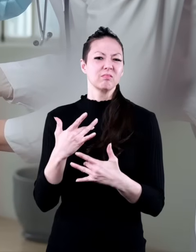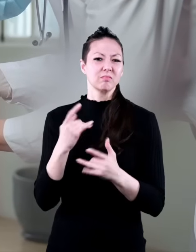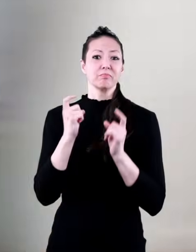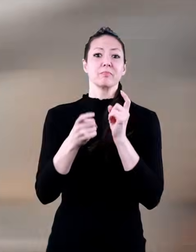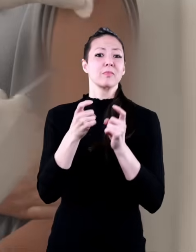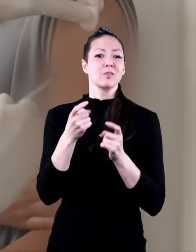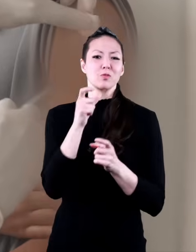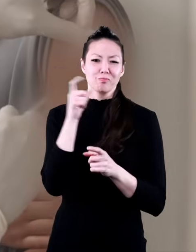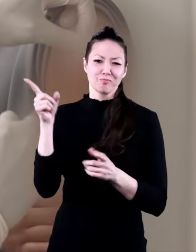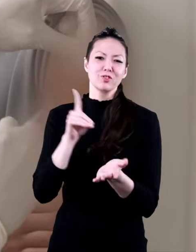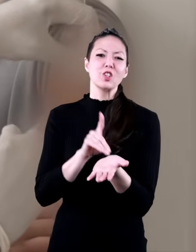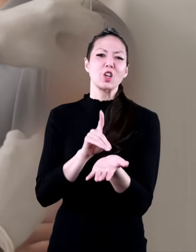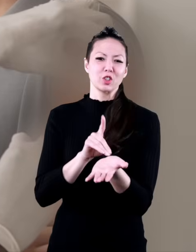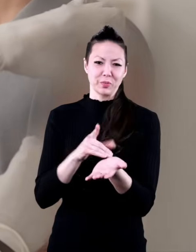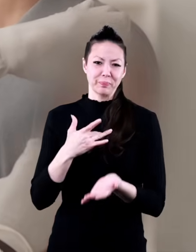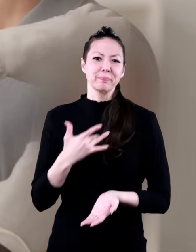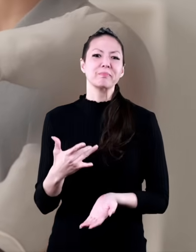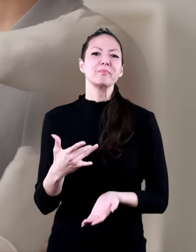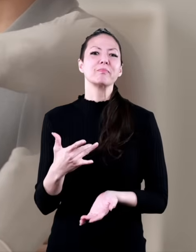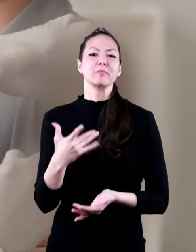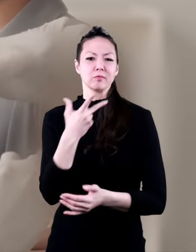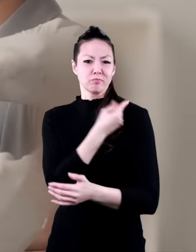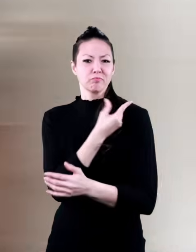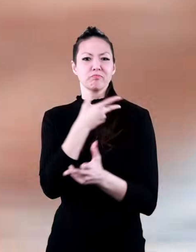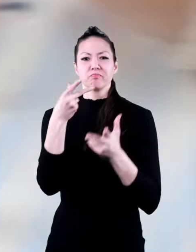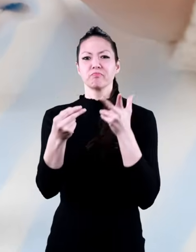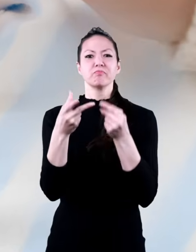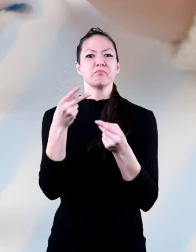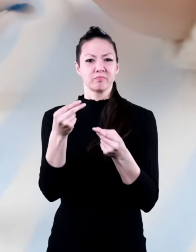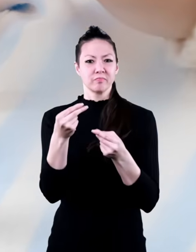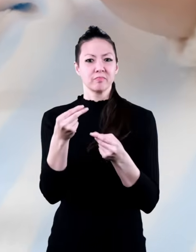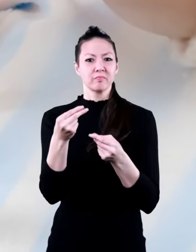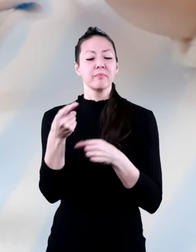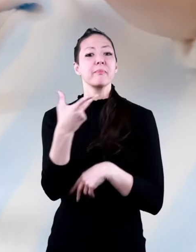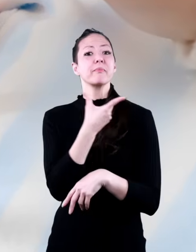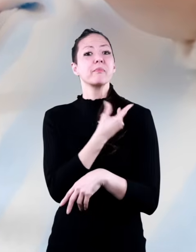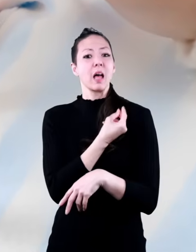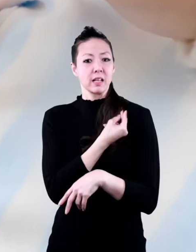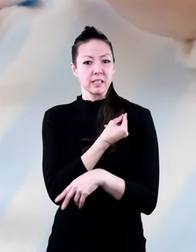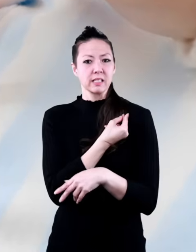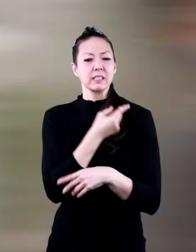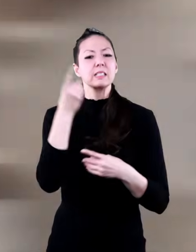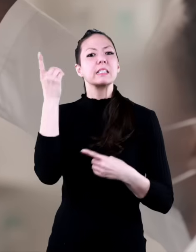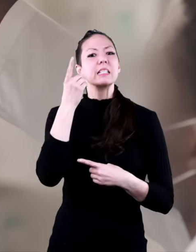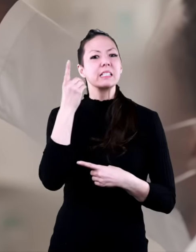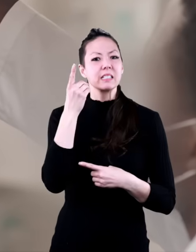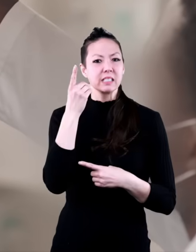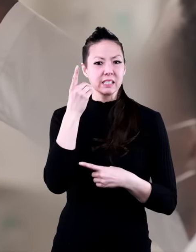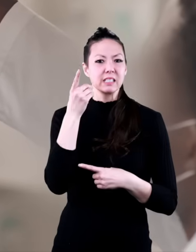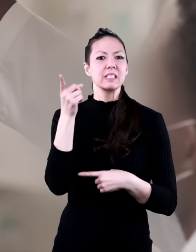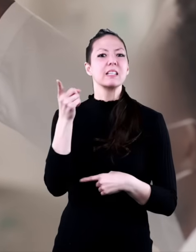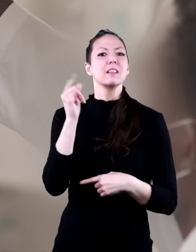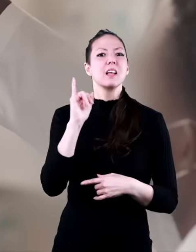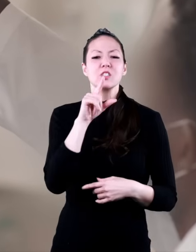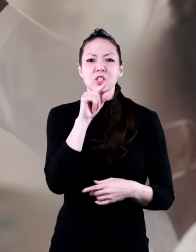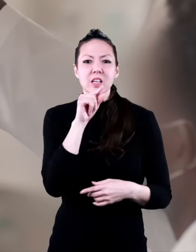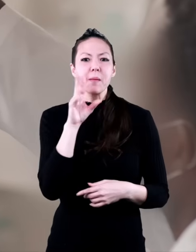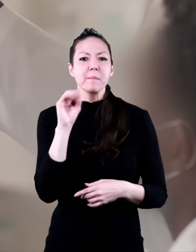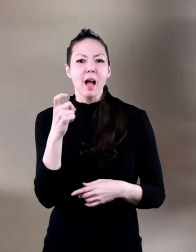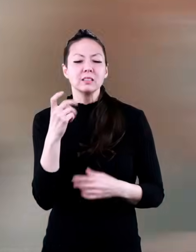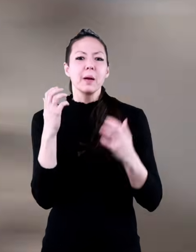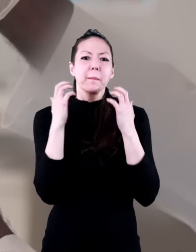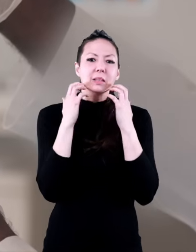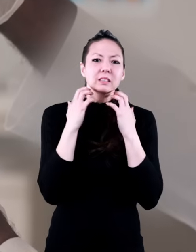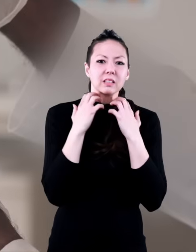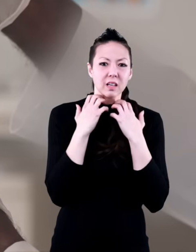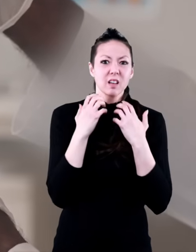to you by your doctor in the form of a shot because of vaccines diseases like measles and the chicken